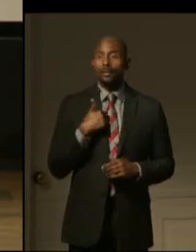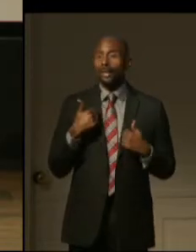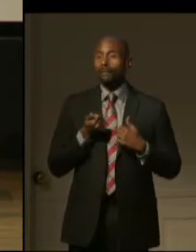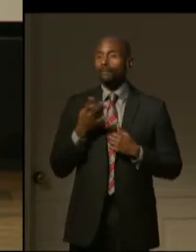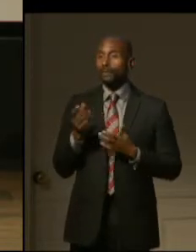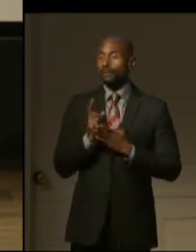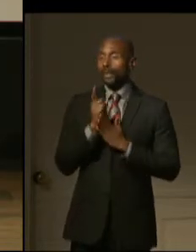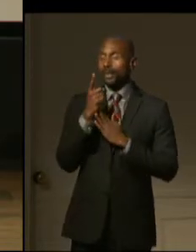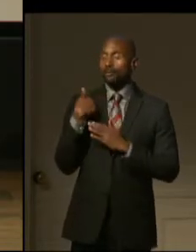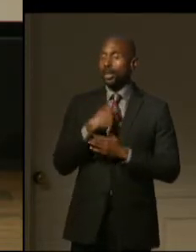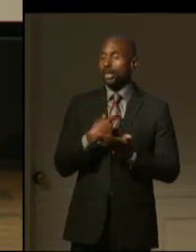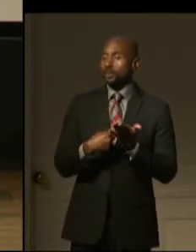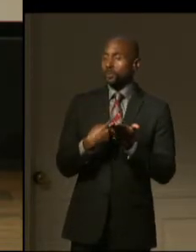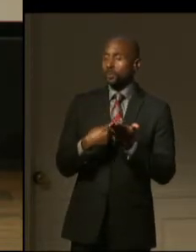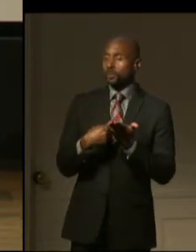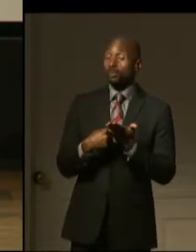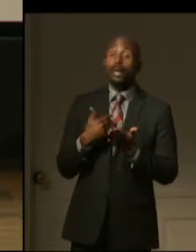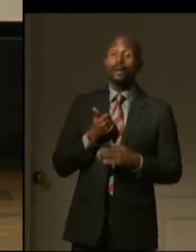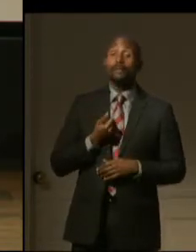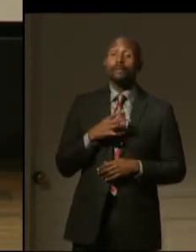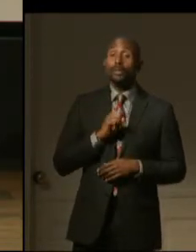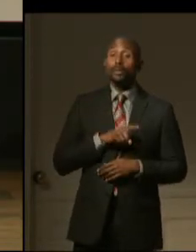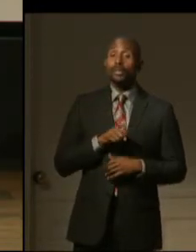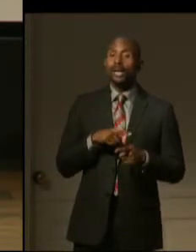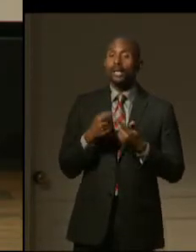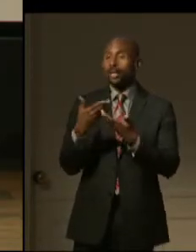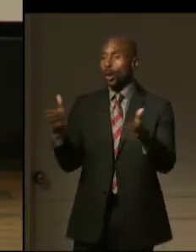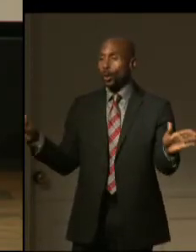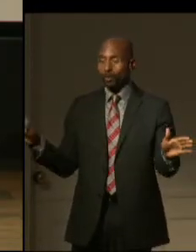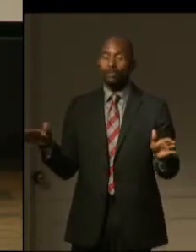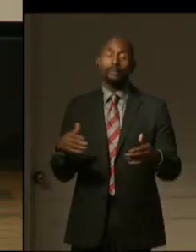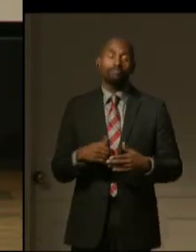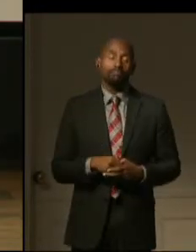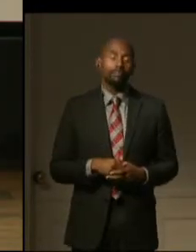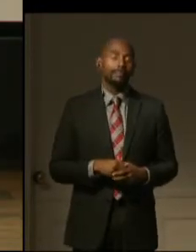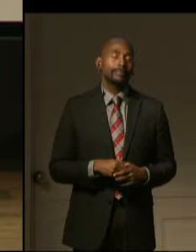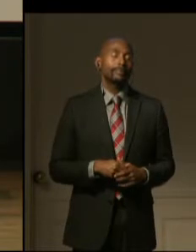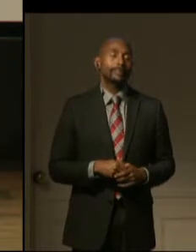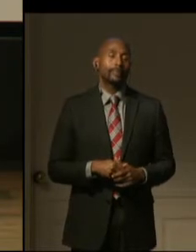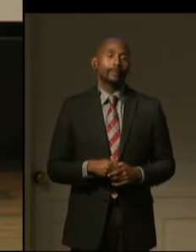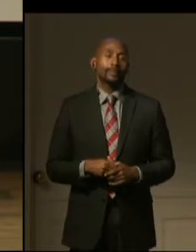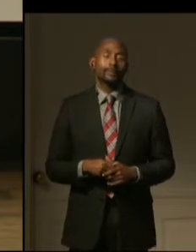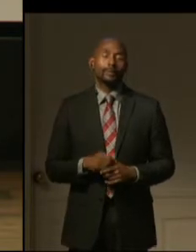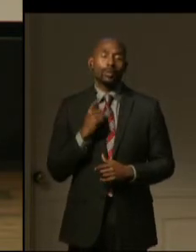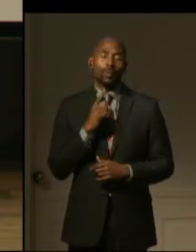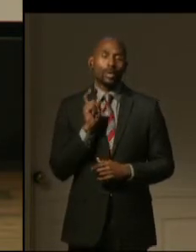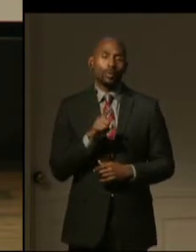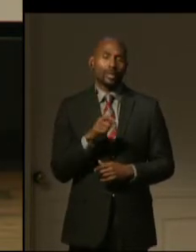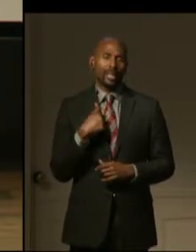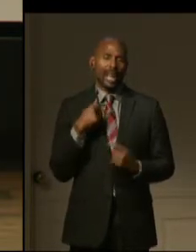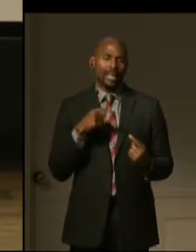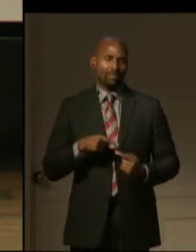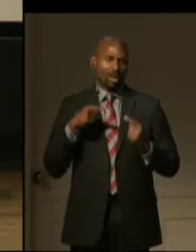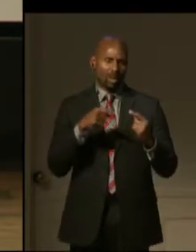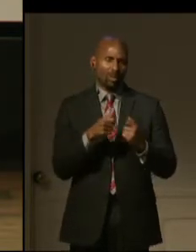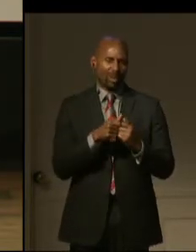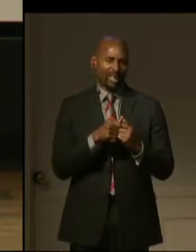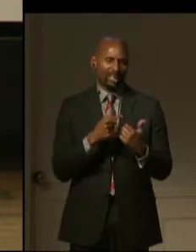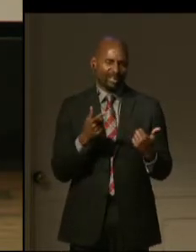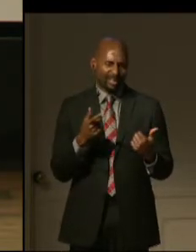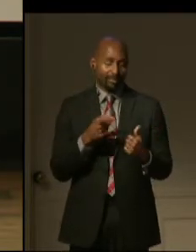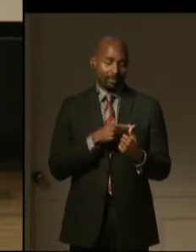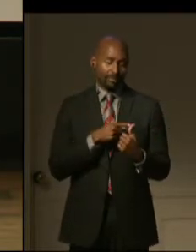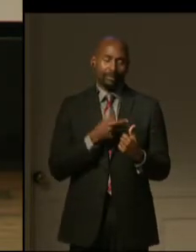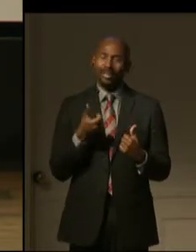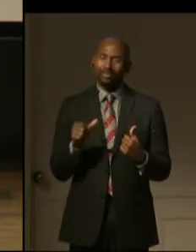minutes to talk. I have a couple of questions and then I'd like to open it up to the floor. One of the questions I struggle with is trying to